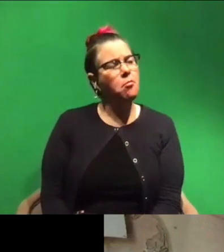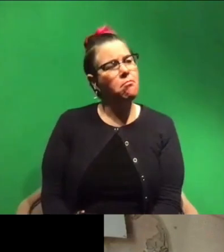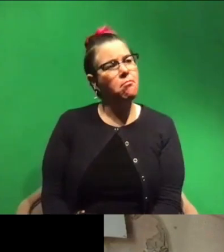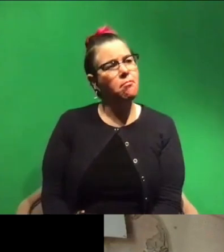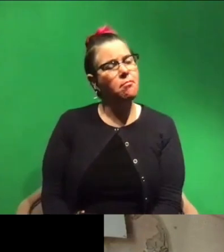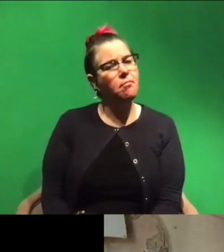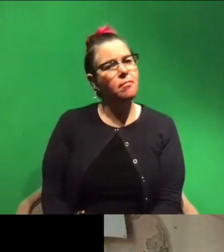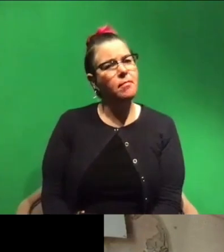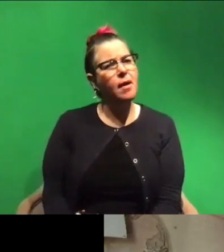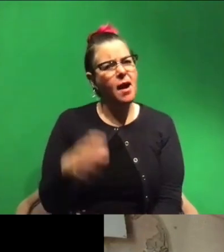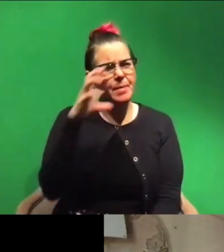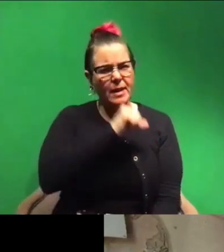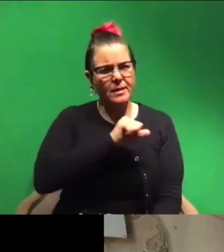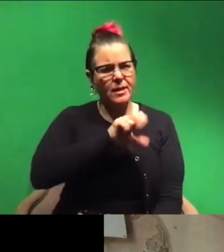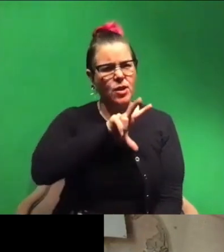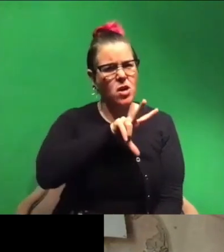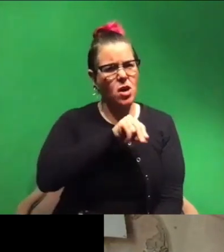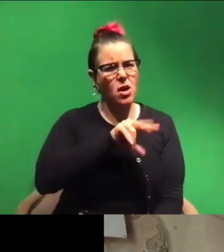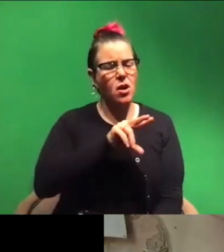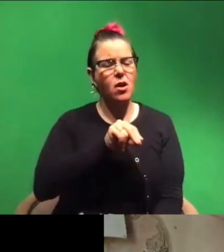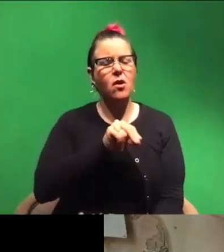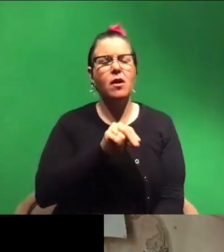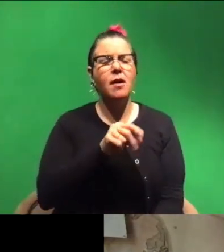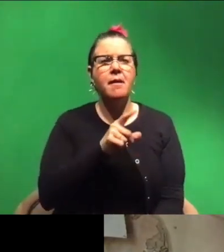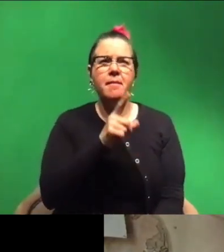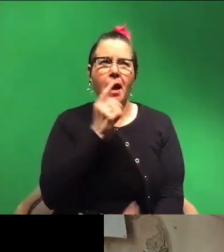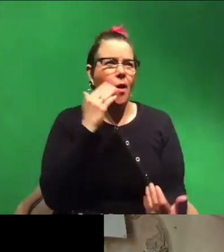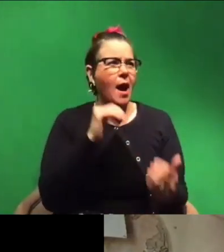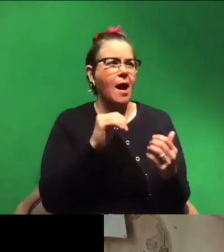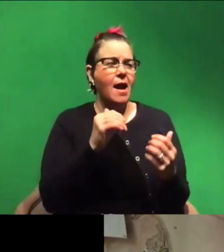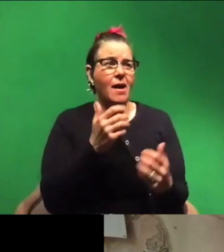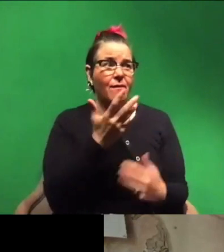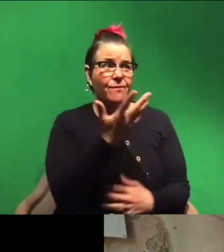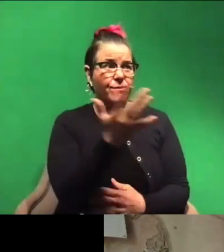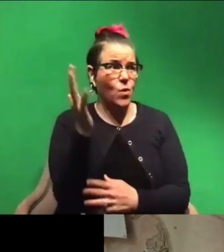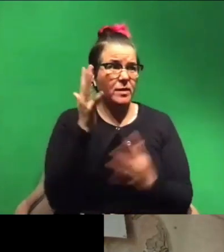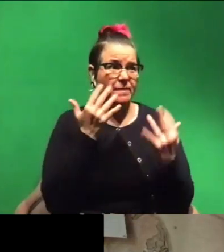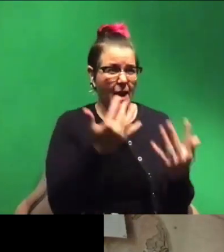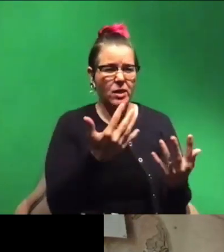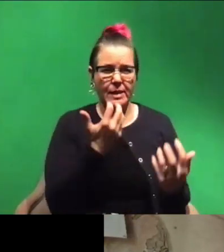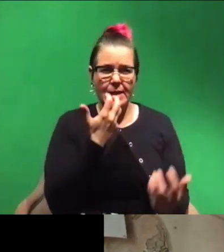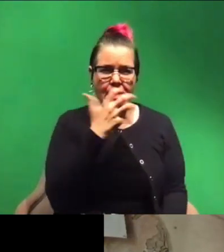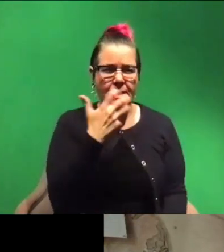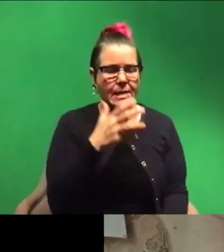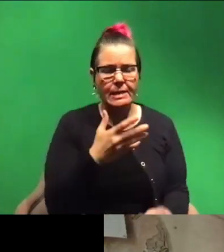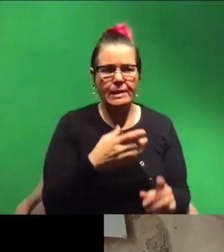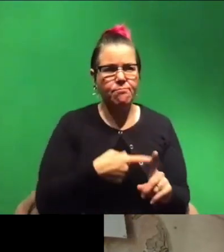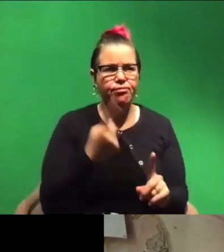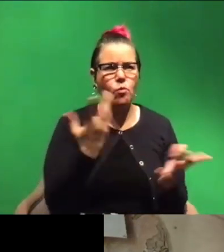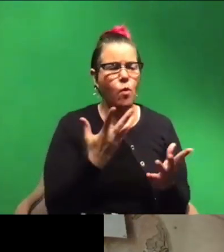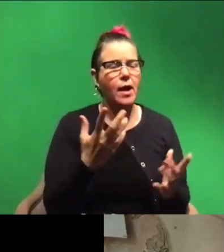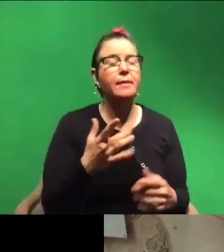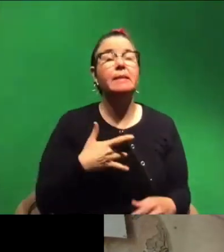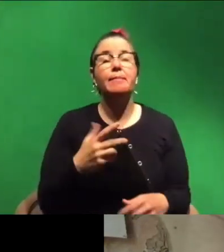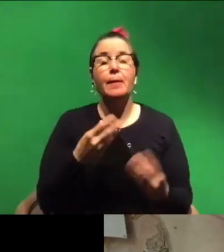I'm guessing no. So I don't know how hot forest fires get, but normally to melt a rock, you need it to be at